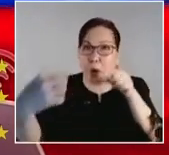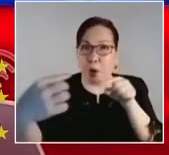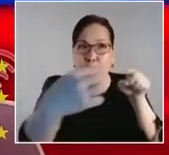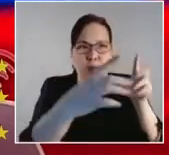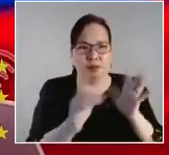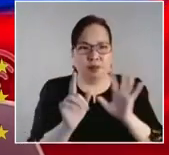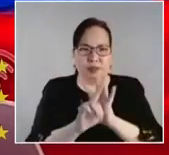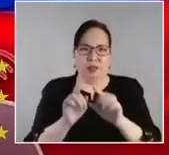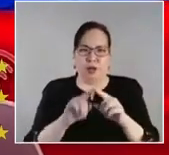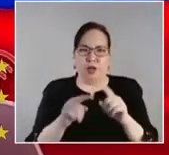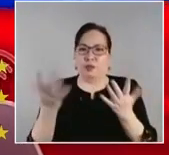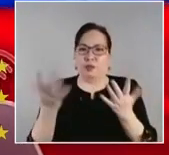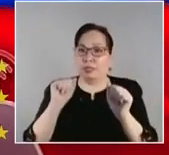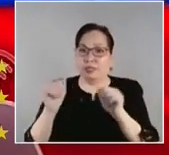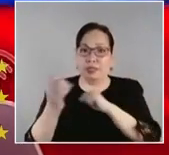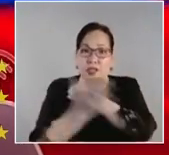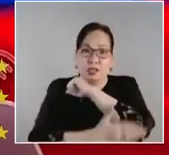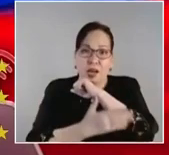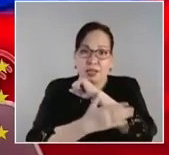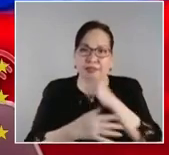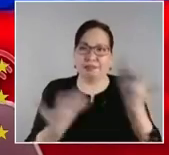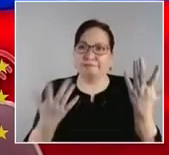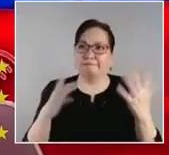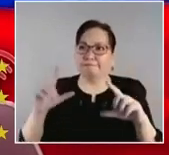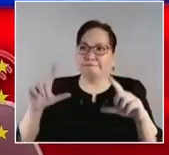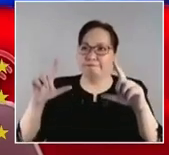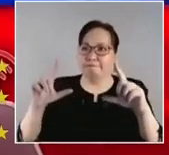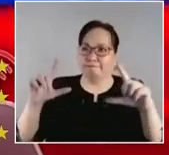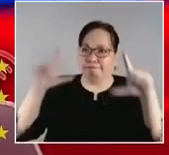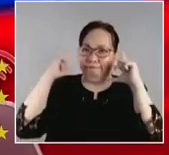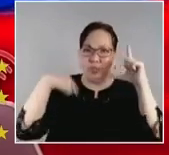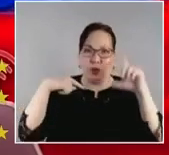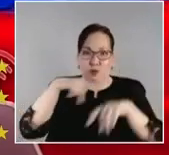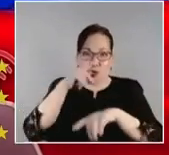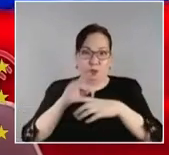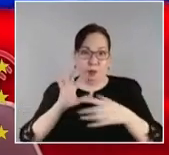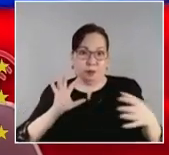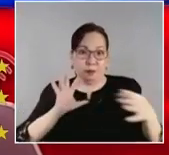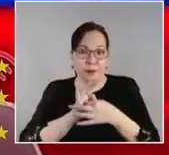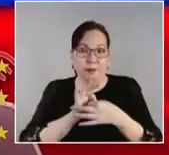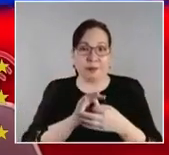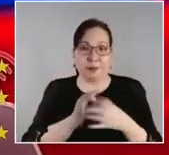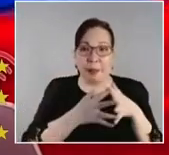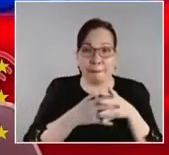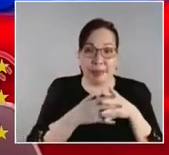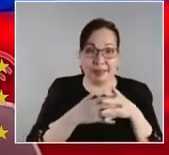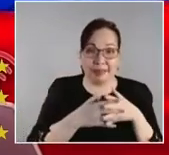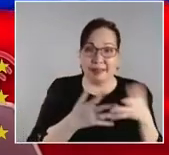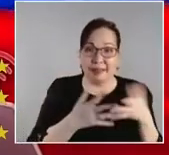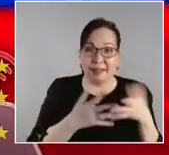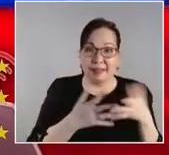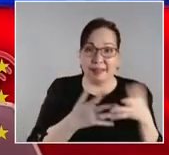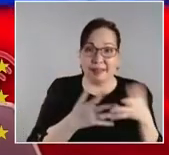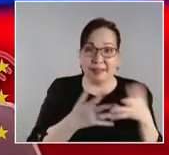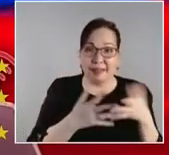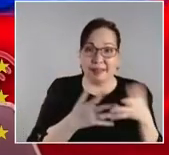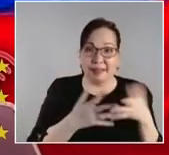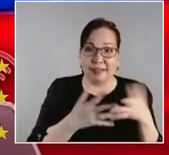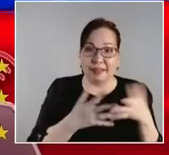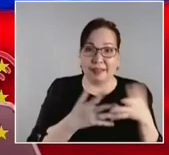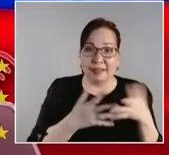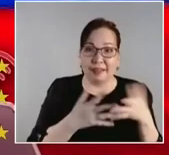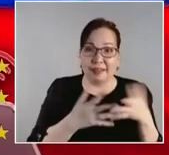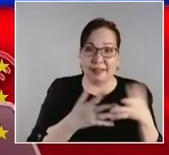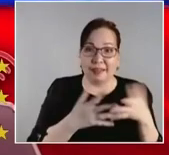target ng nuclear possible preemptive strike ng China. Okay. Yeah. No? Or defense of